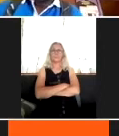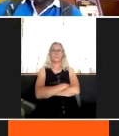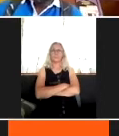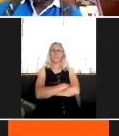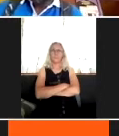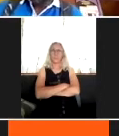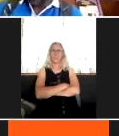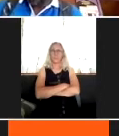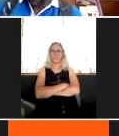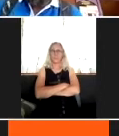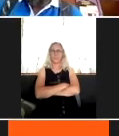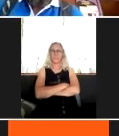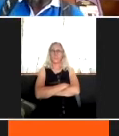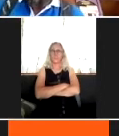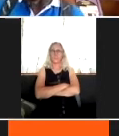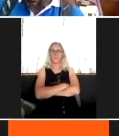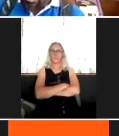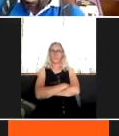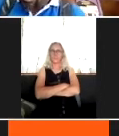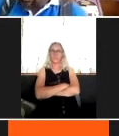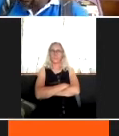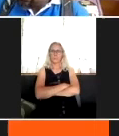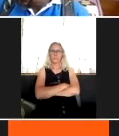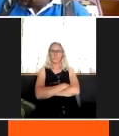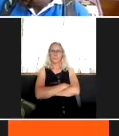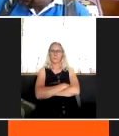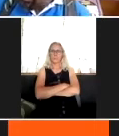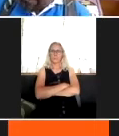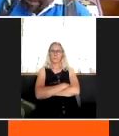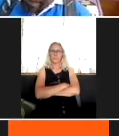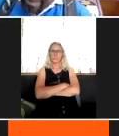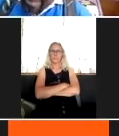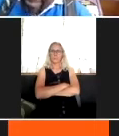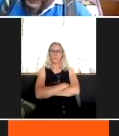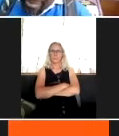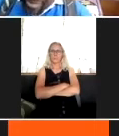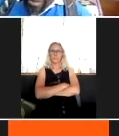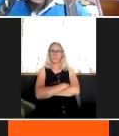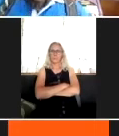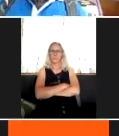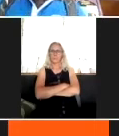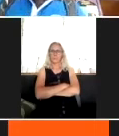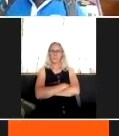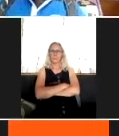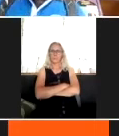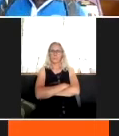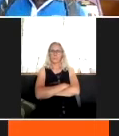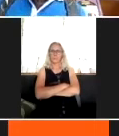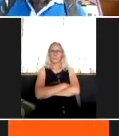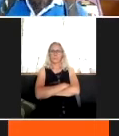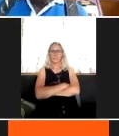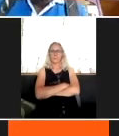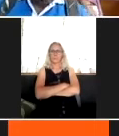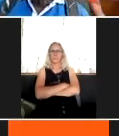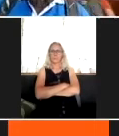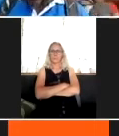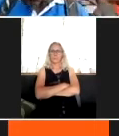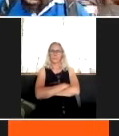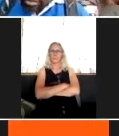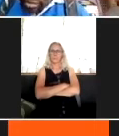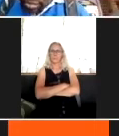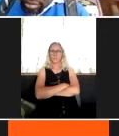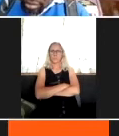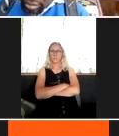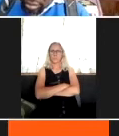The miracle mentality handicapped church believers. They don't want to work hard. They don't want to put